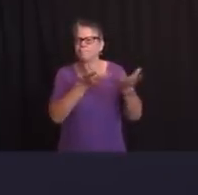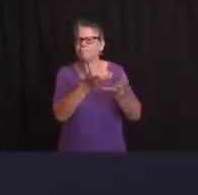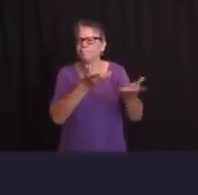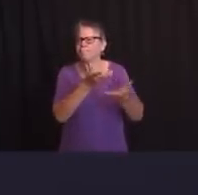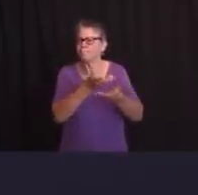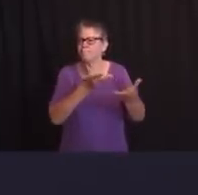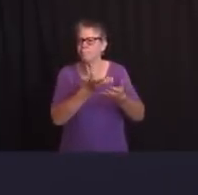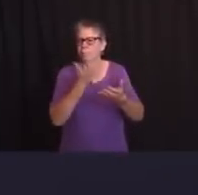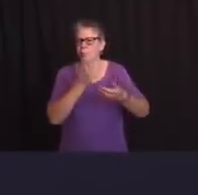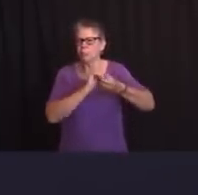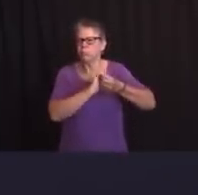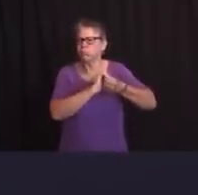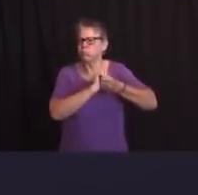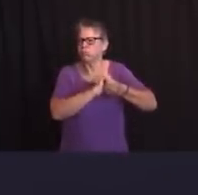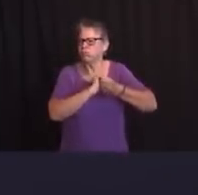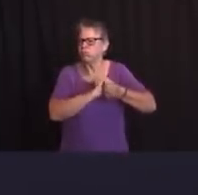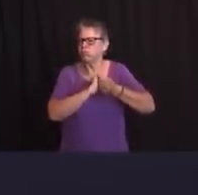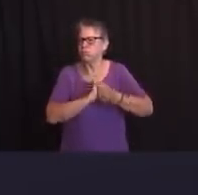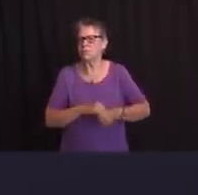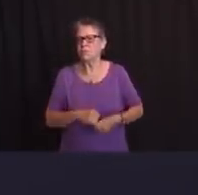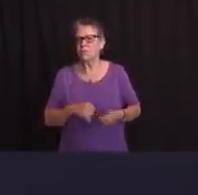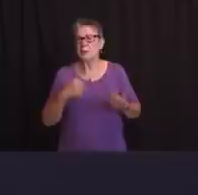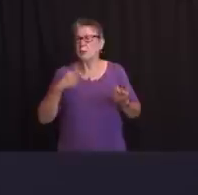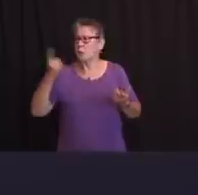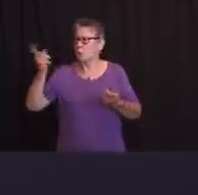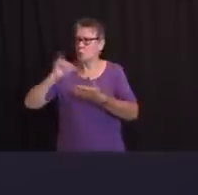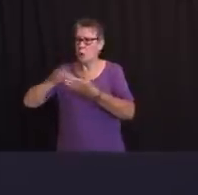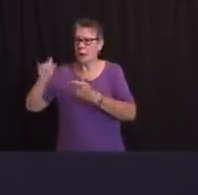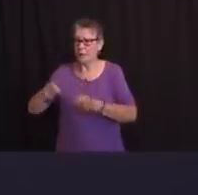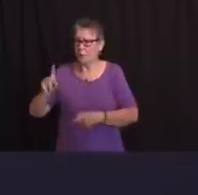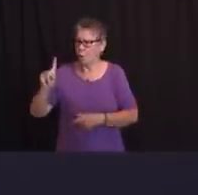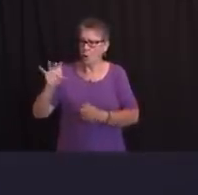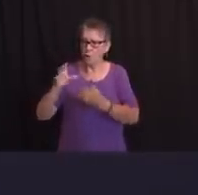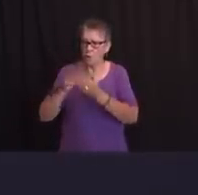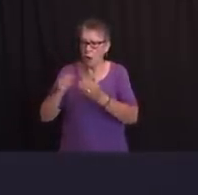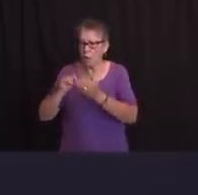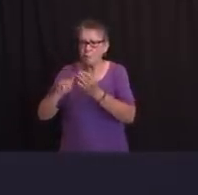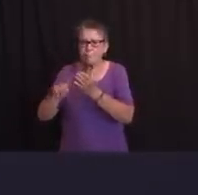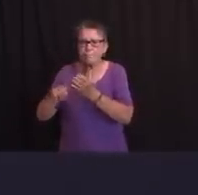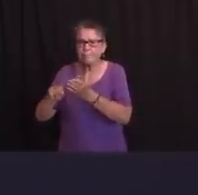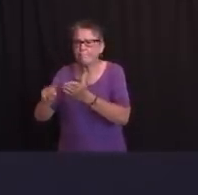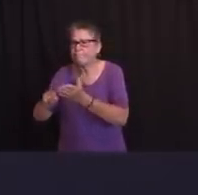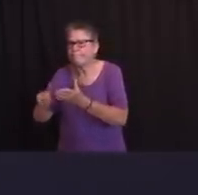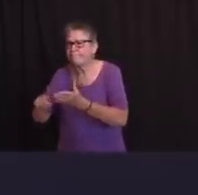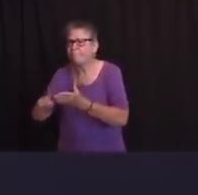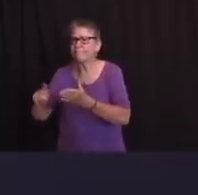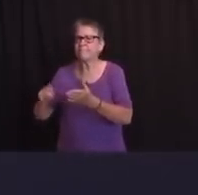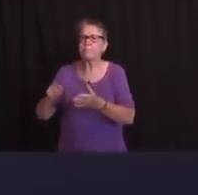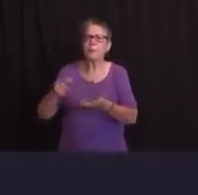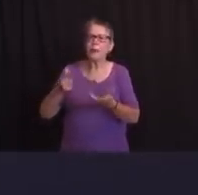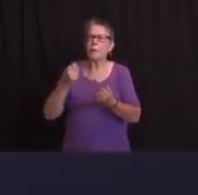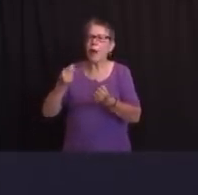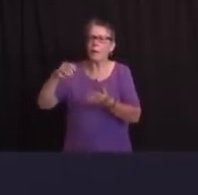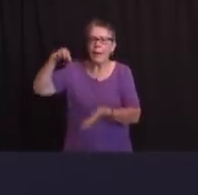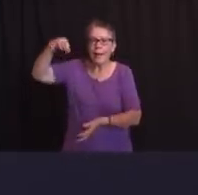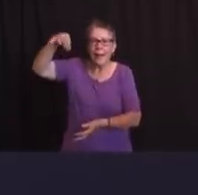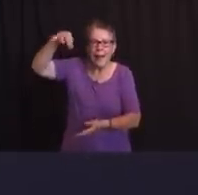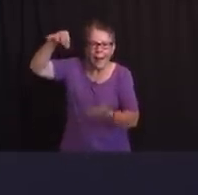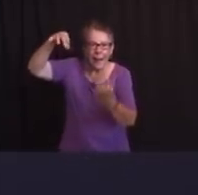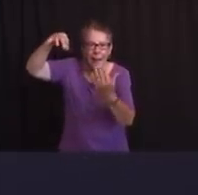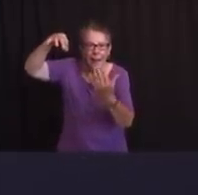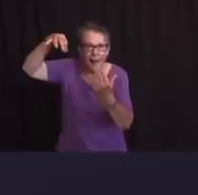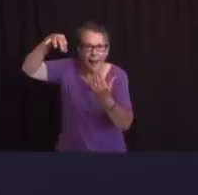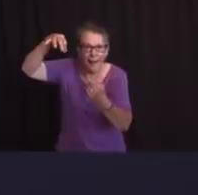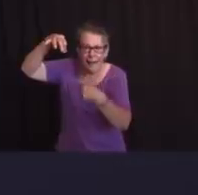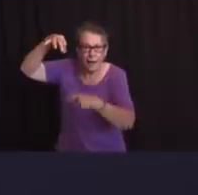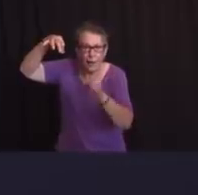the $100 program. We're looking at a lot of different potential programs in addition to the daily